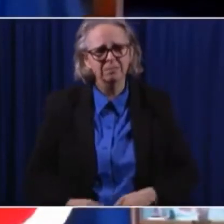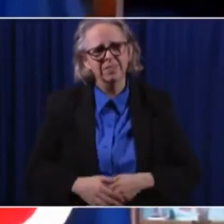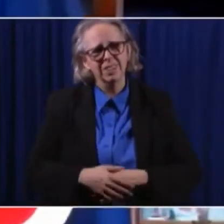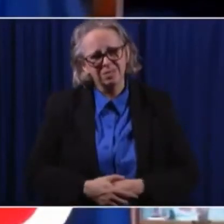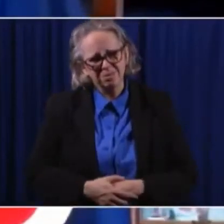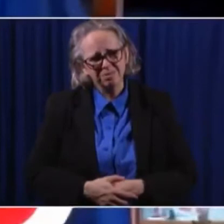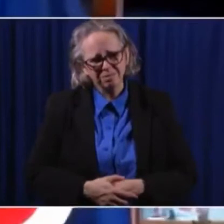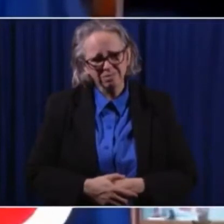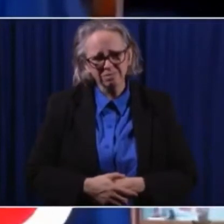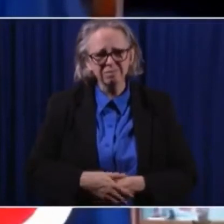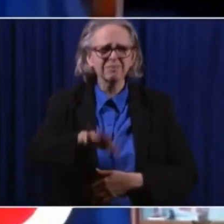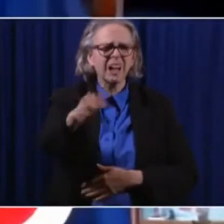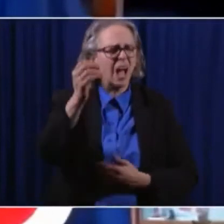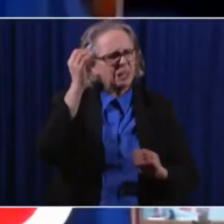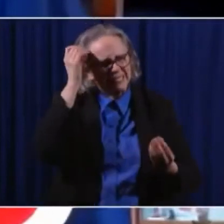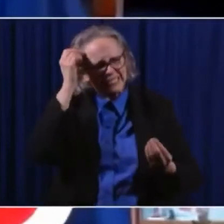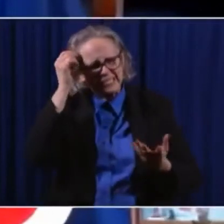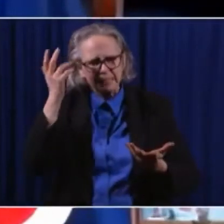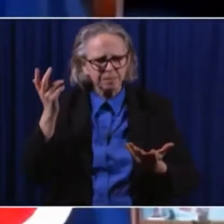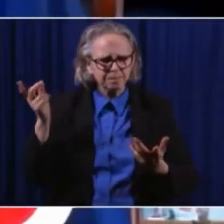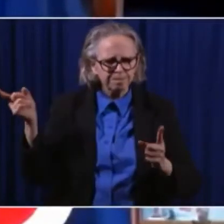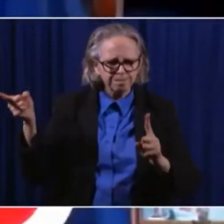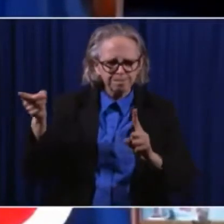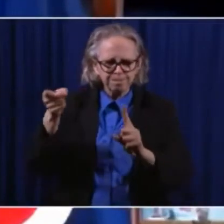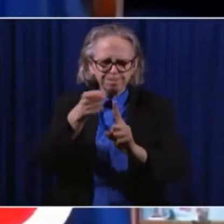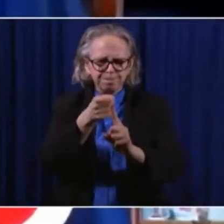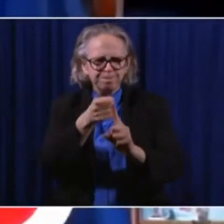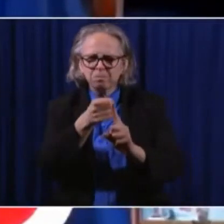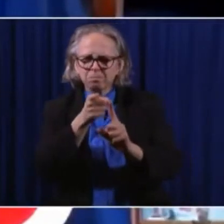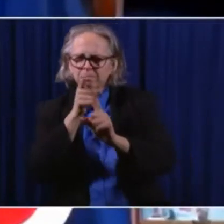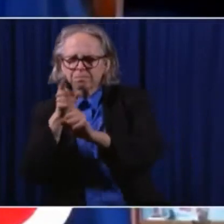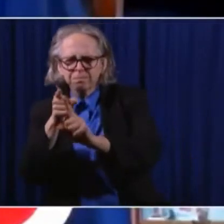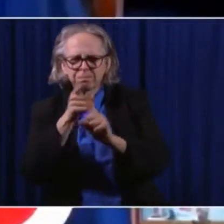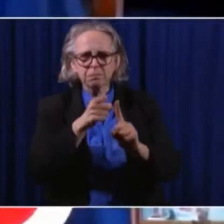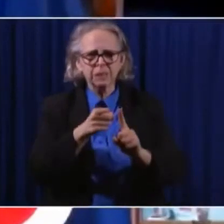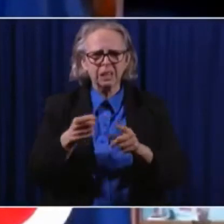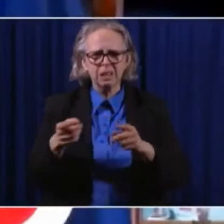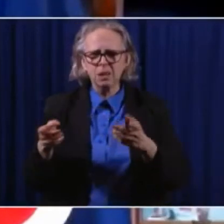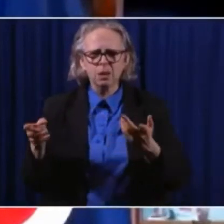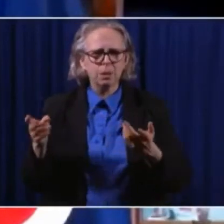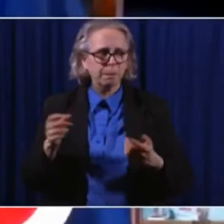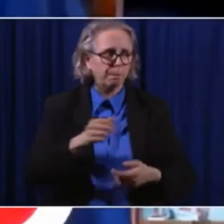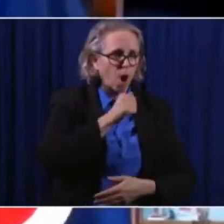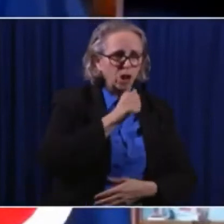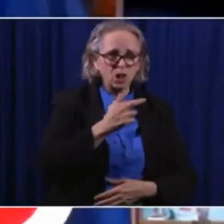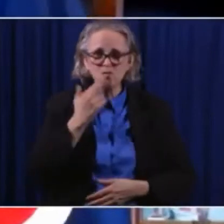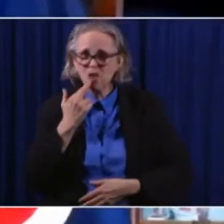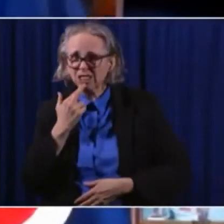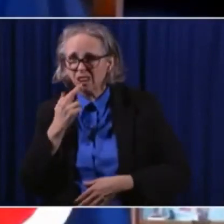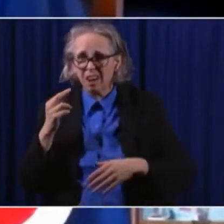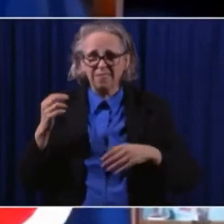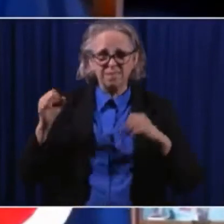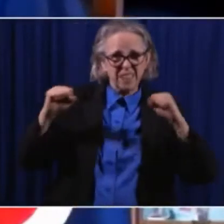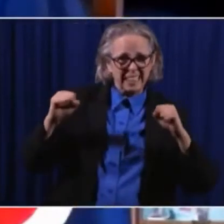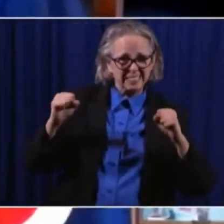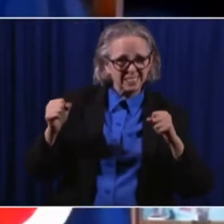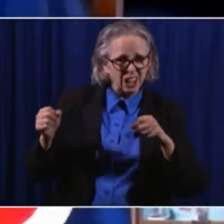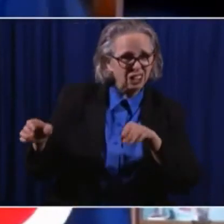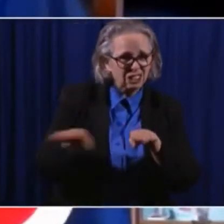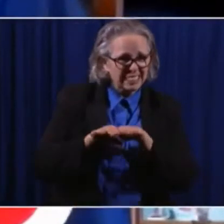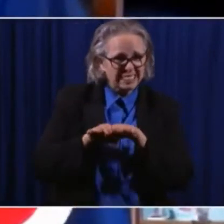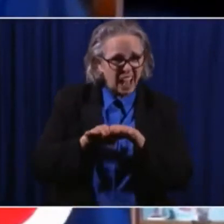fitness centers were for some considered pretty unpopular. And they didn't consider it a fair solution because